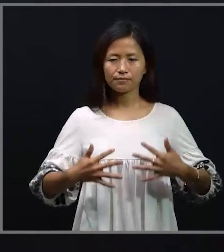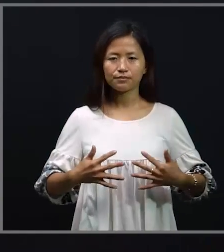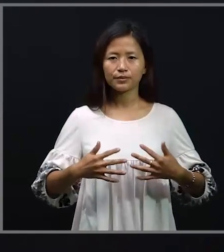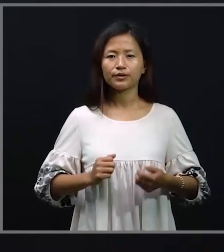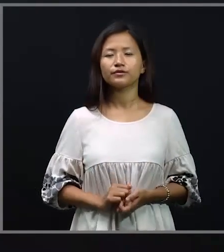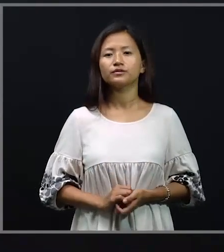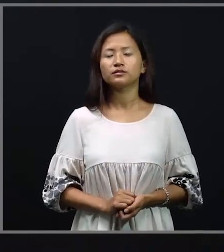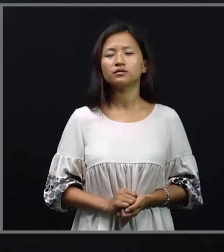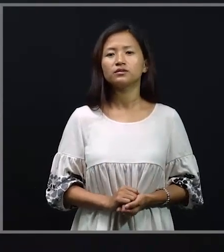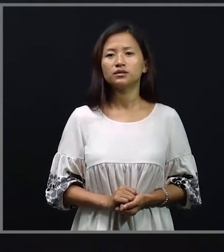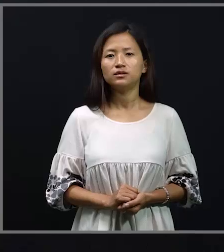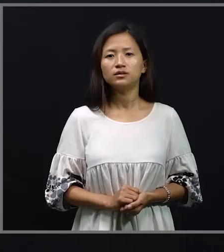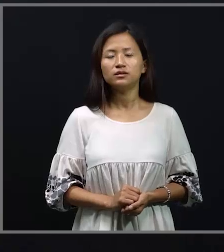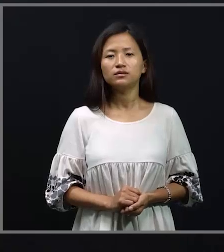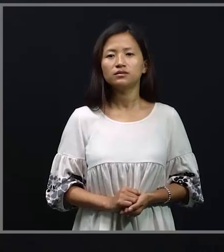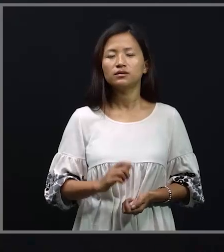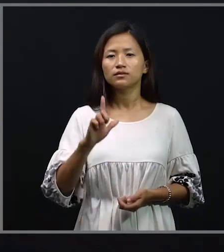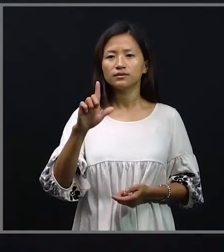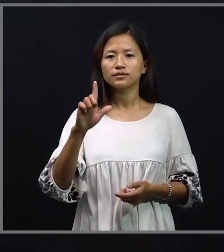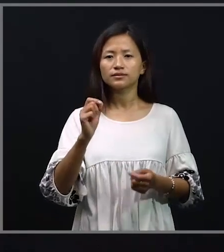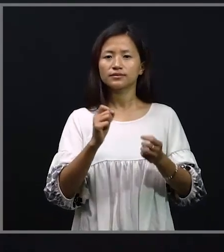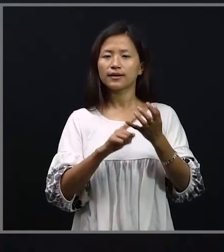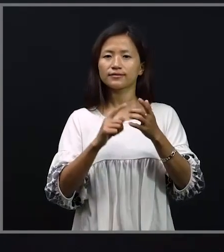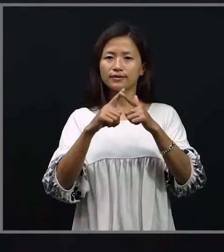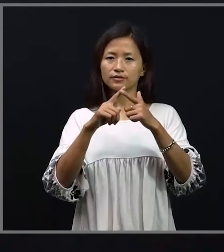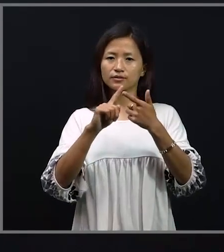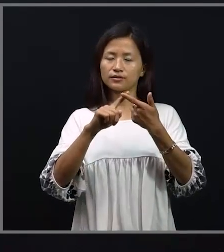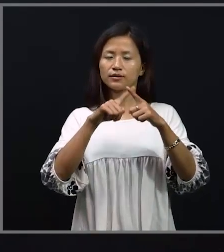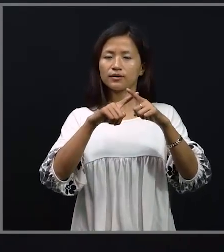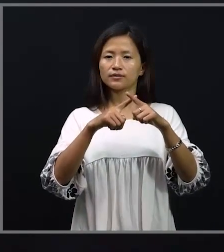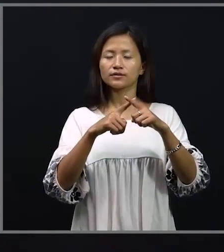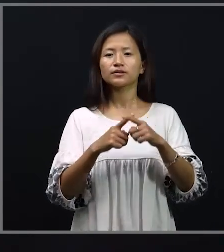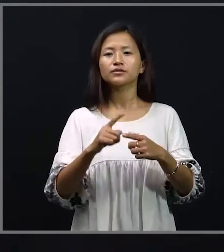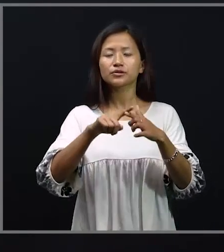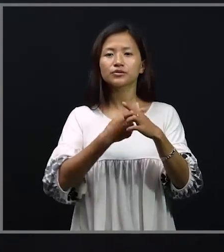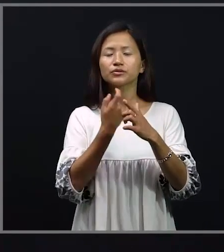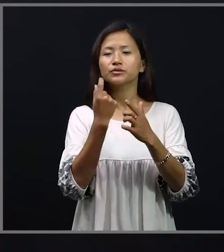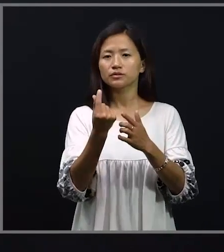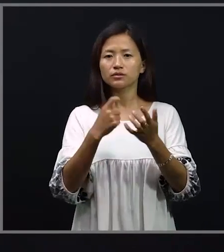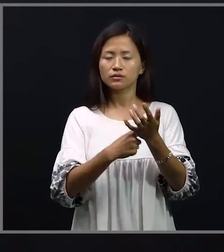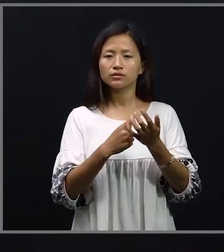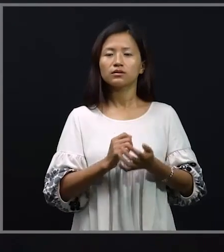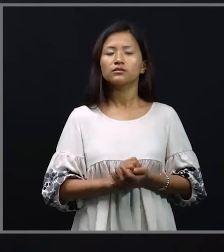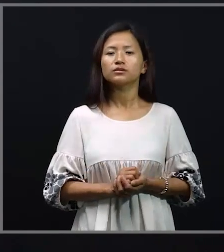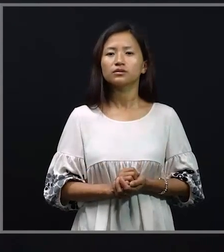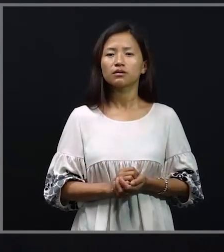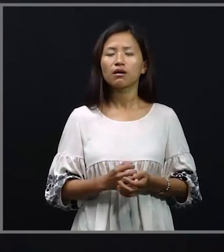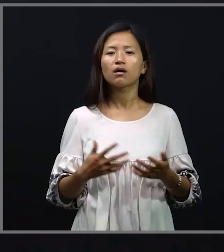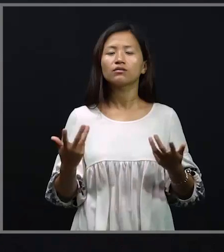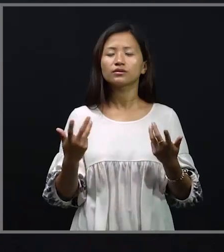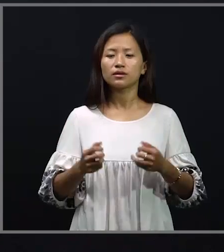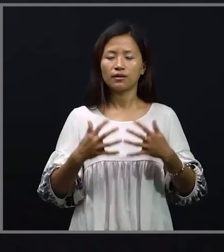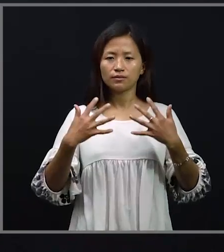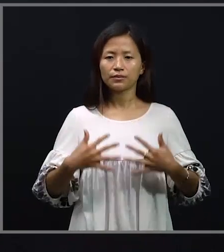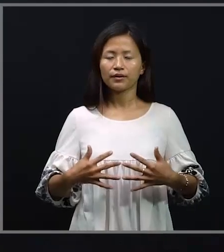of these individuals. Okay, legislature, executive, judiciary, or an individual, how they behave during the